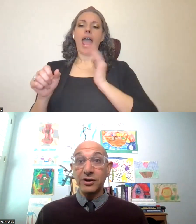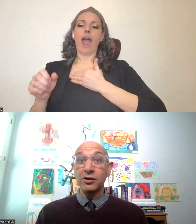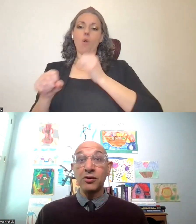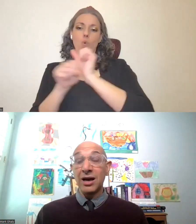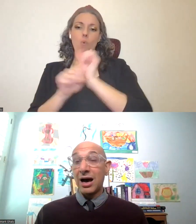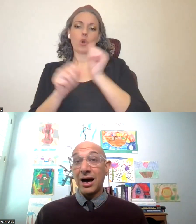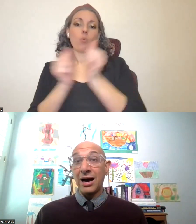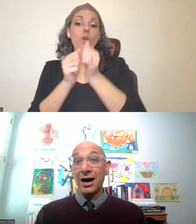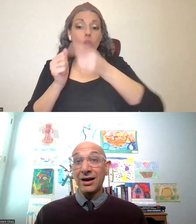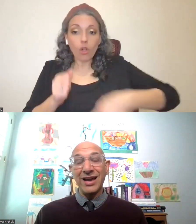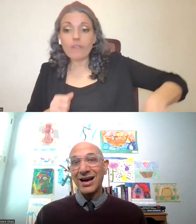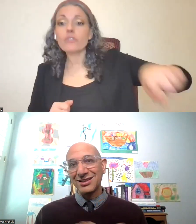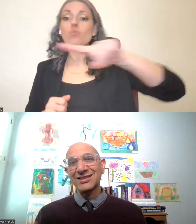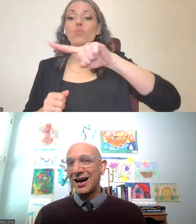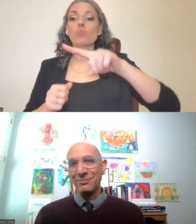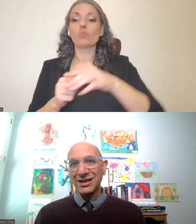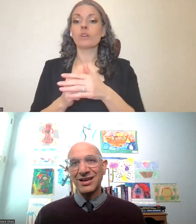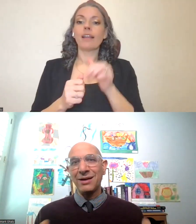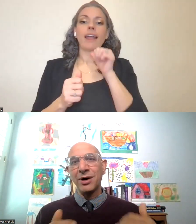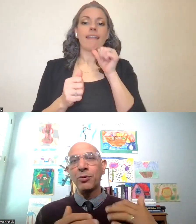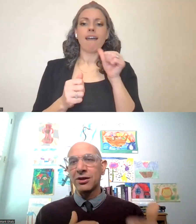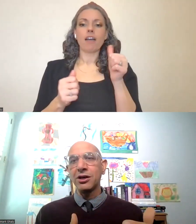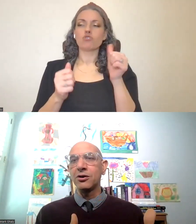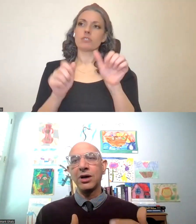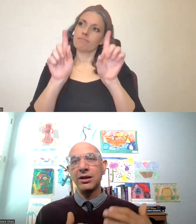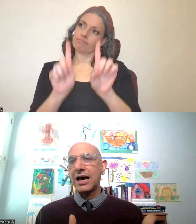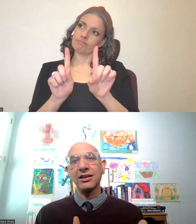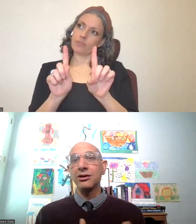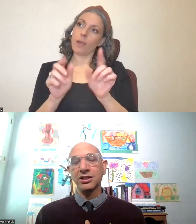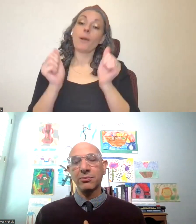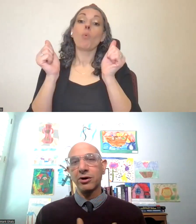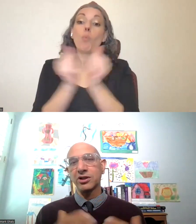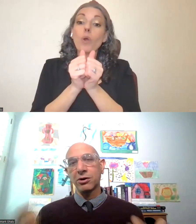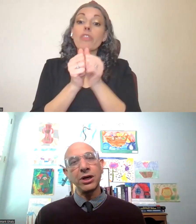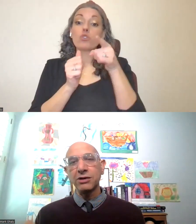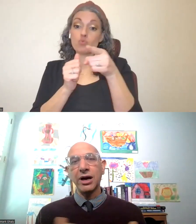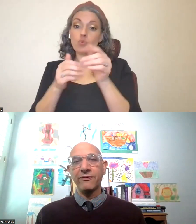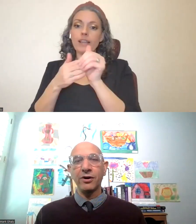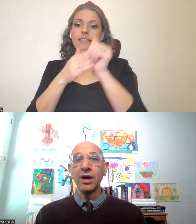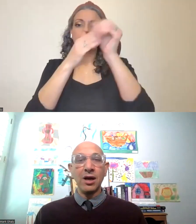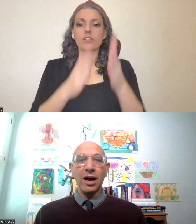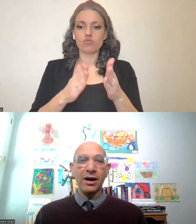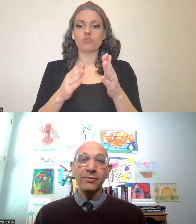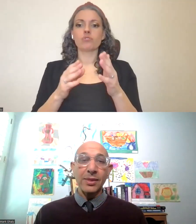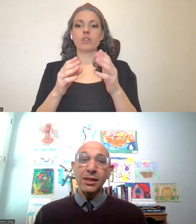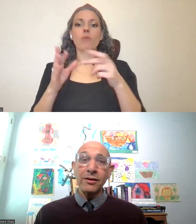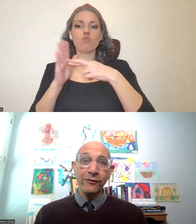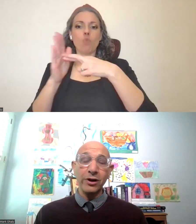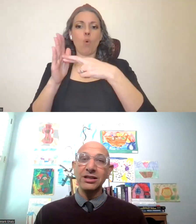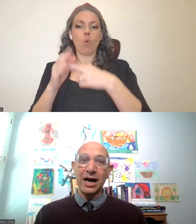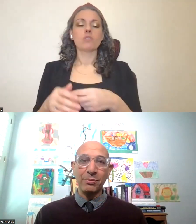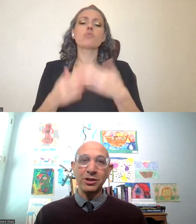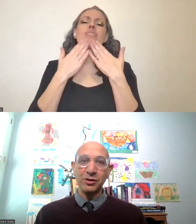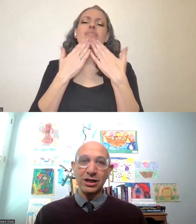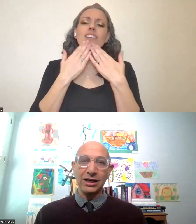many of you, not just side by side, but with you in that leadership role. So we're really grateful